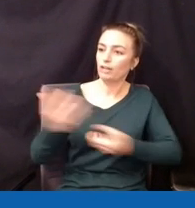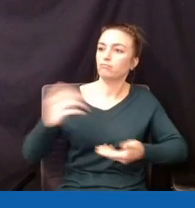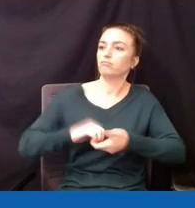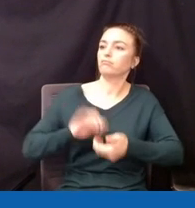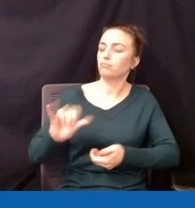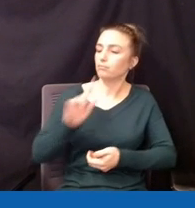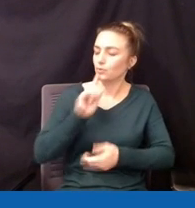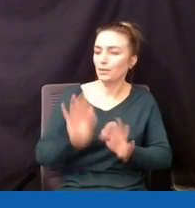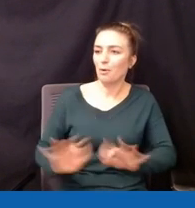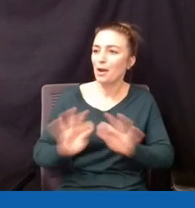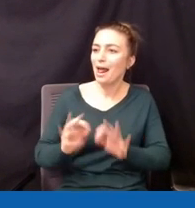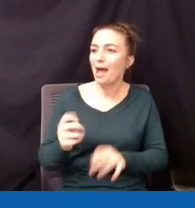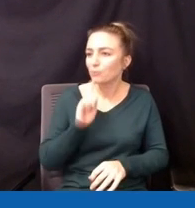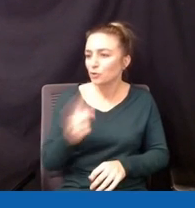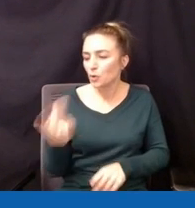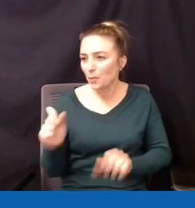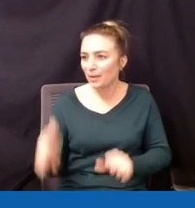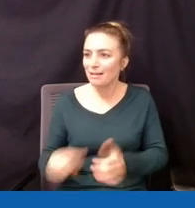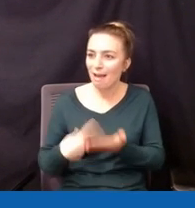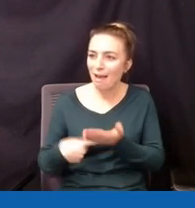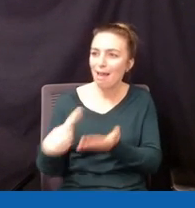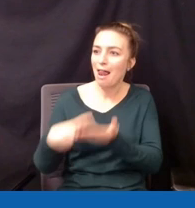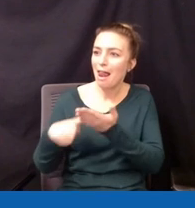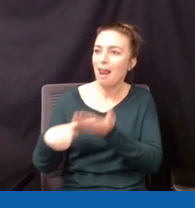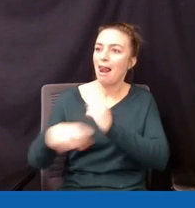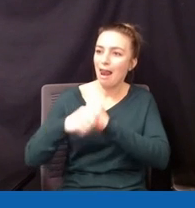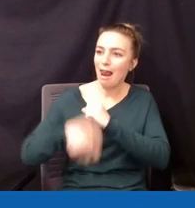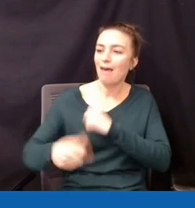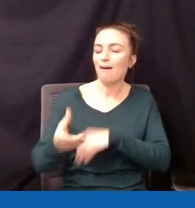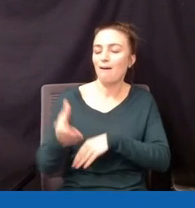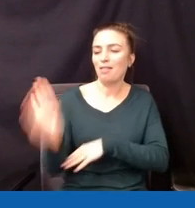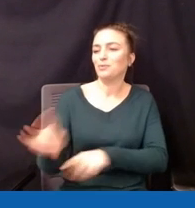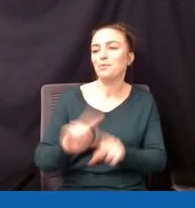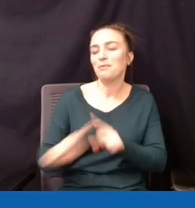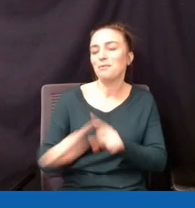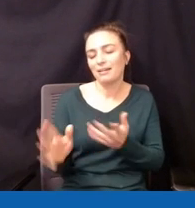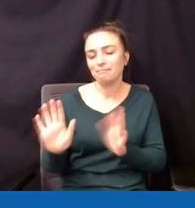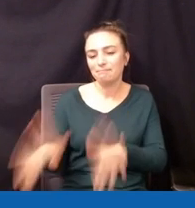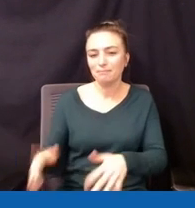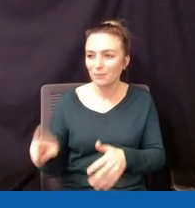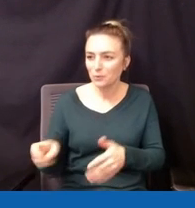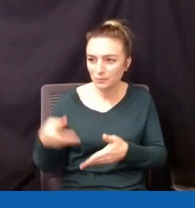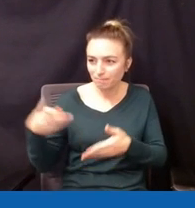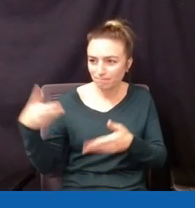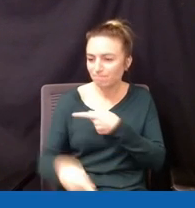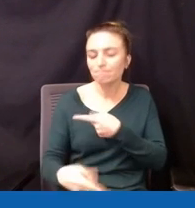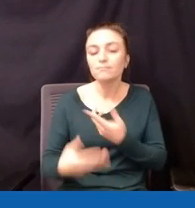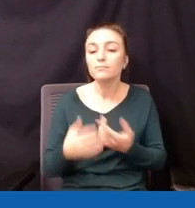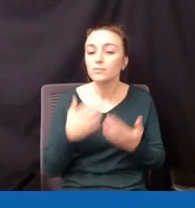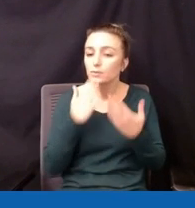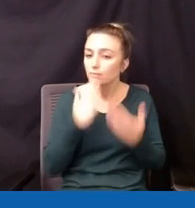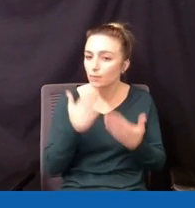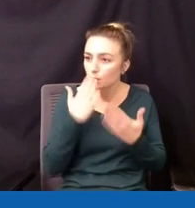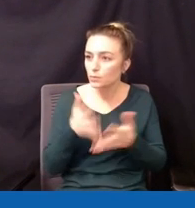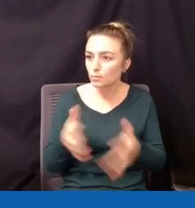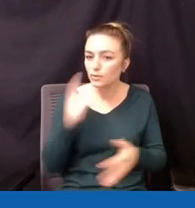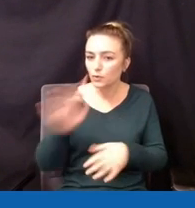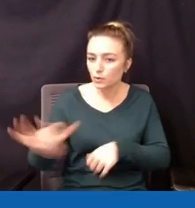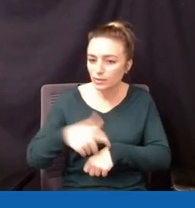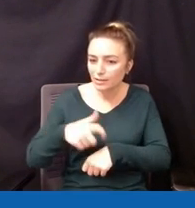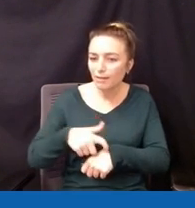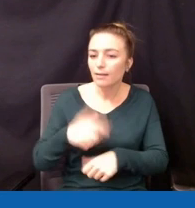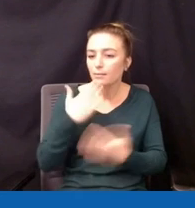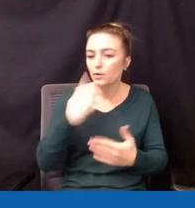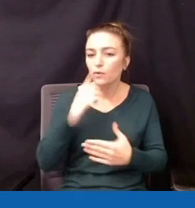continue talking about this all afternoon. Unfortunately, I know we have to leave it there, but Dr. Vikram Patel, really appreciate your time and thank you for sharing some of your